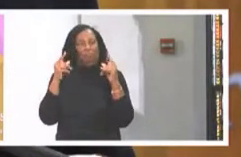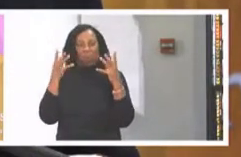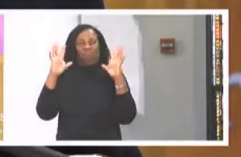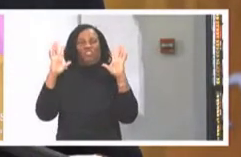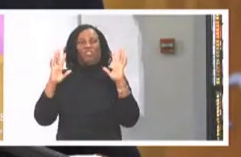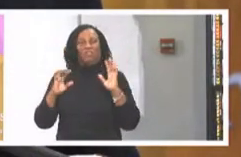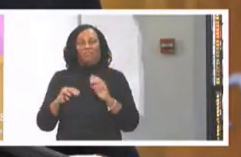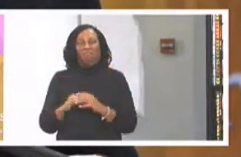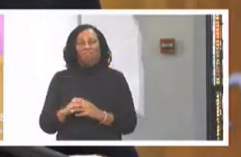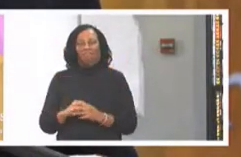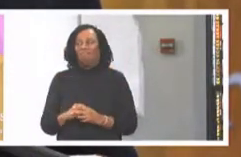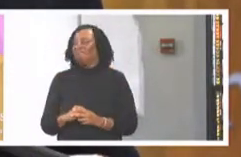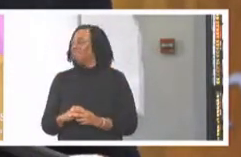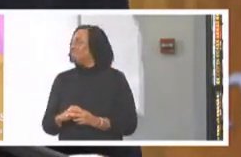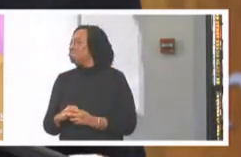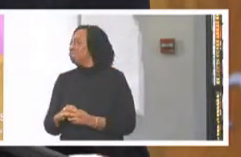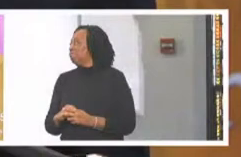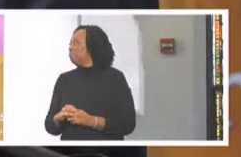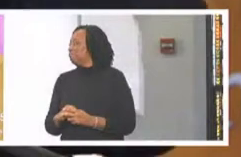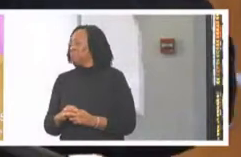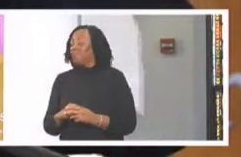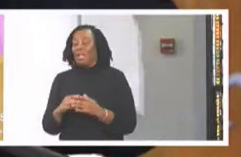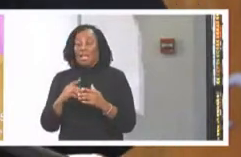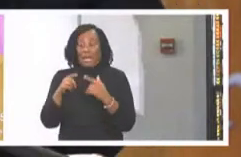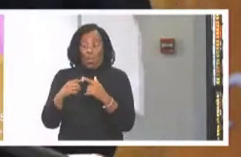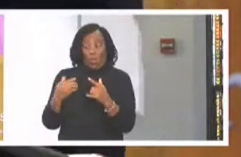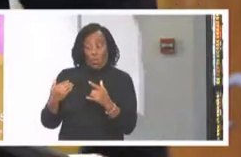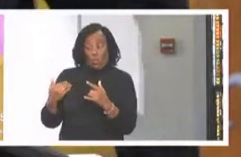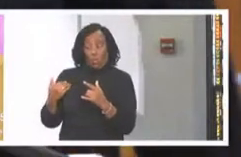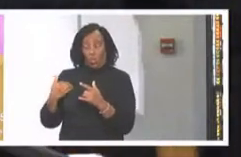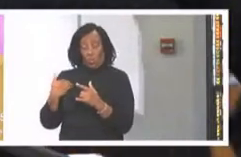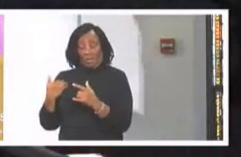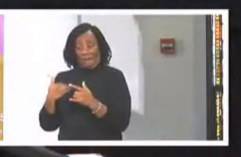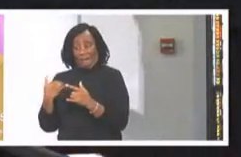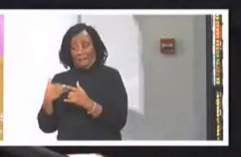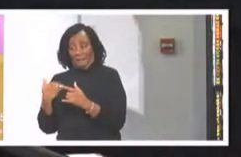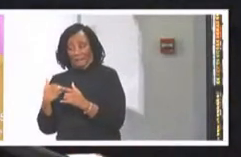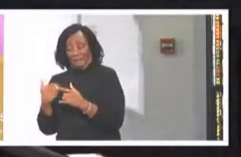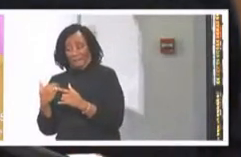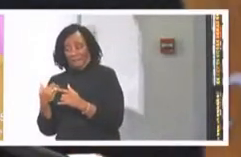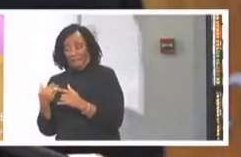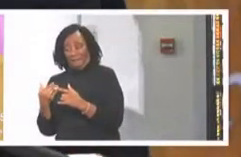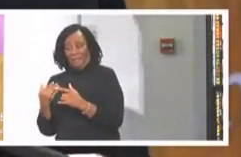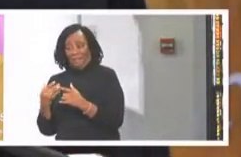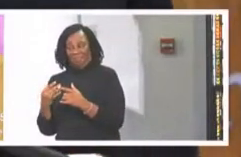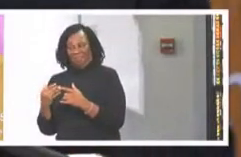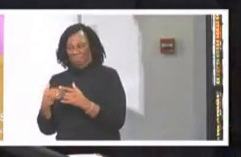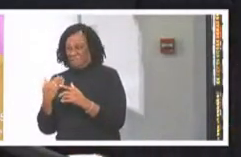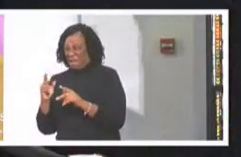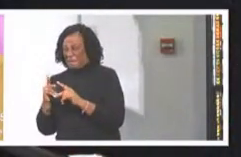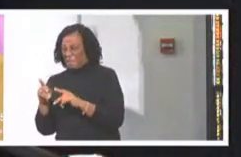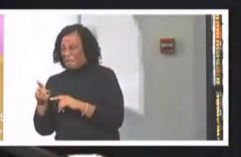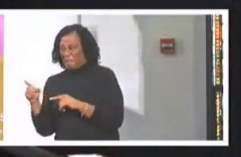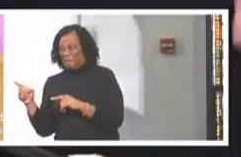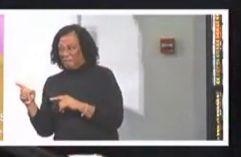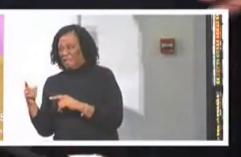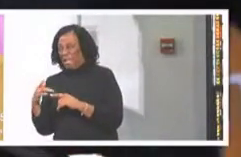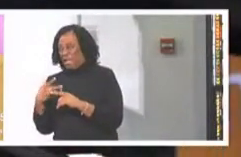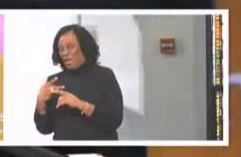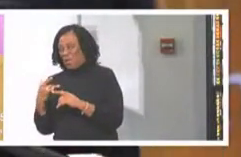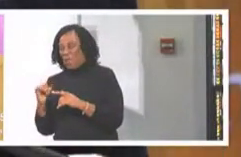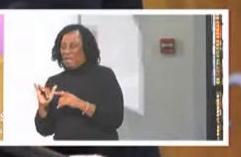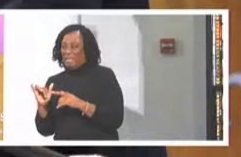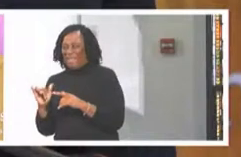us. Now, if you're young, if you're one of the young people, then you'll say it went by